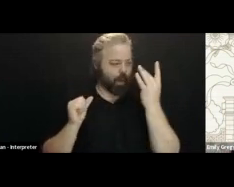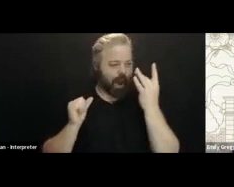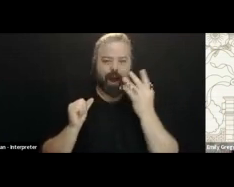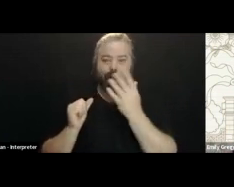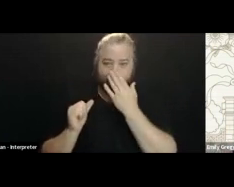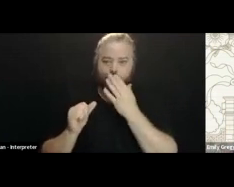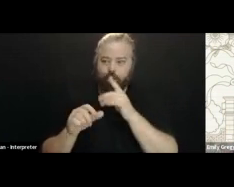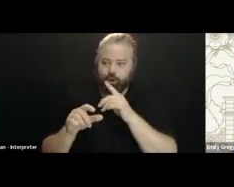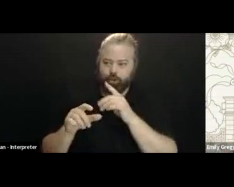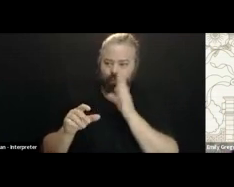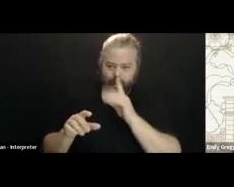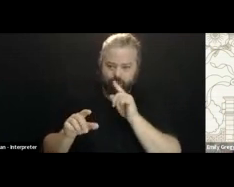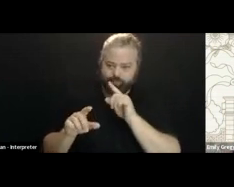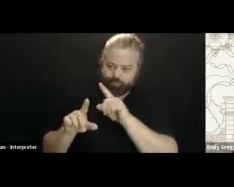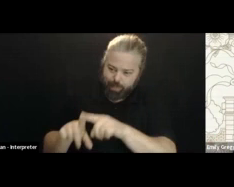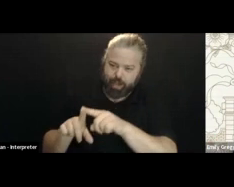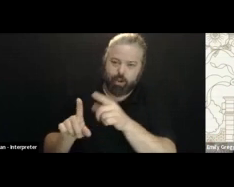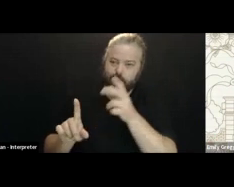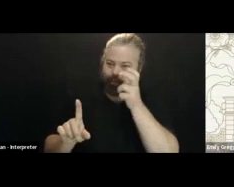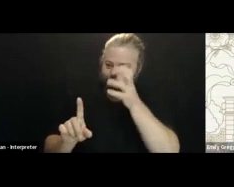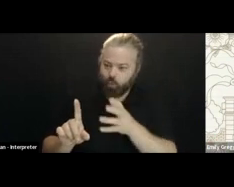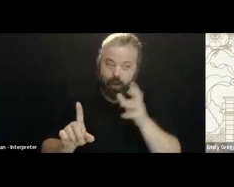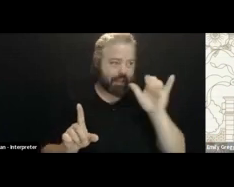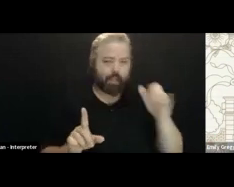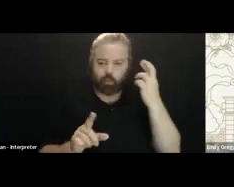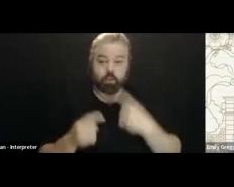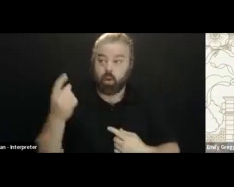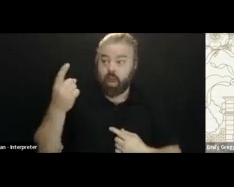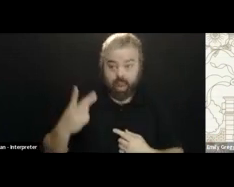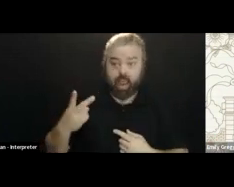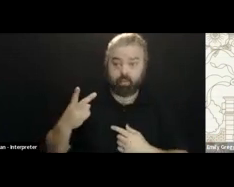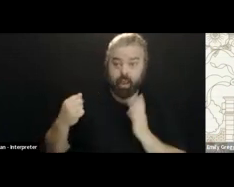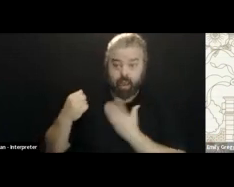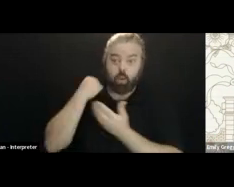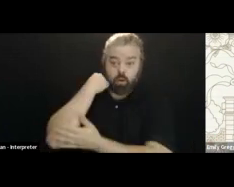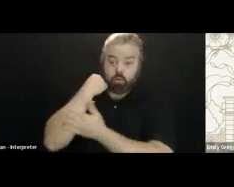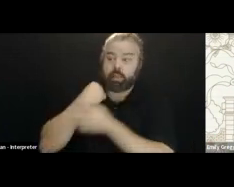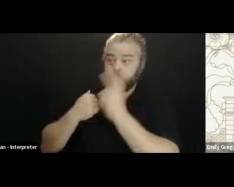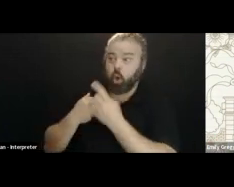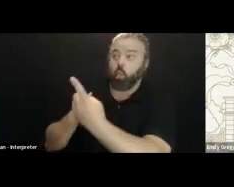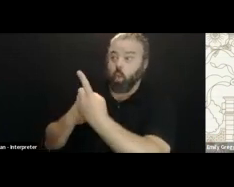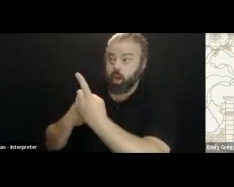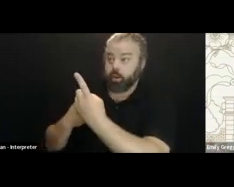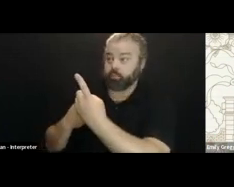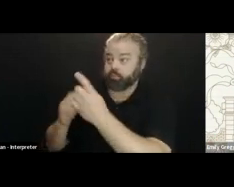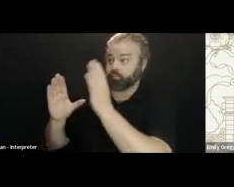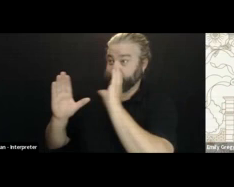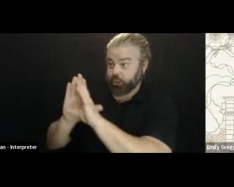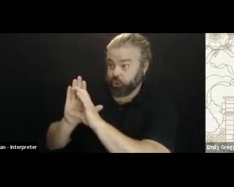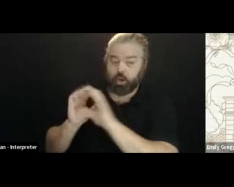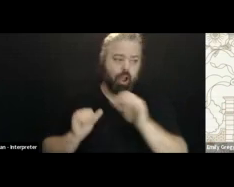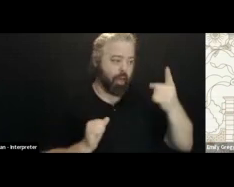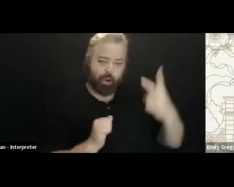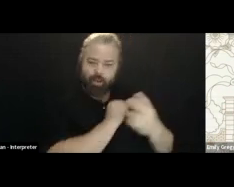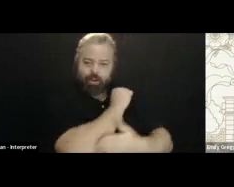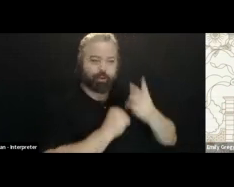this is it. Half the country saw one thing, half the country saw another. And so I just like to say that color